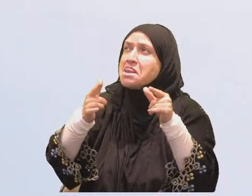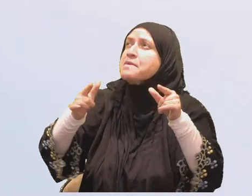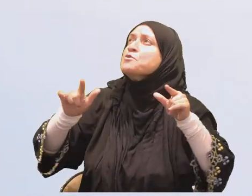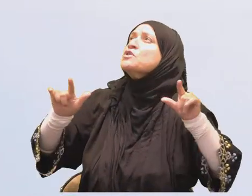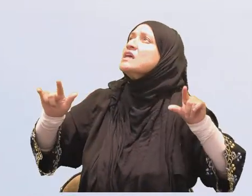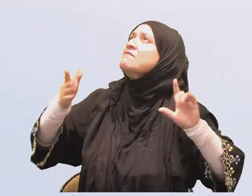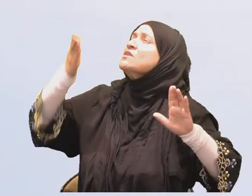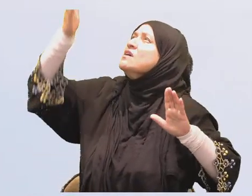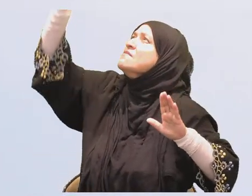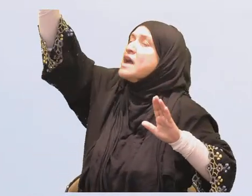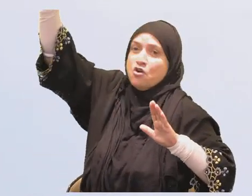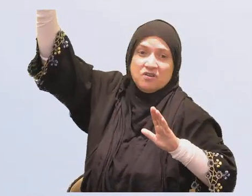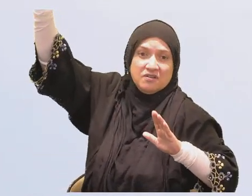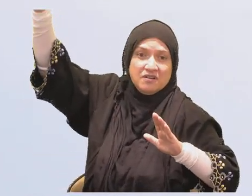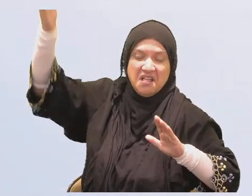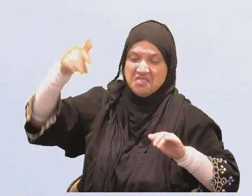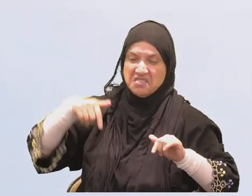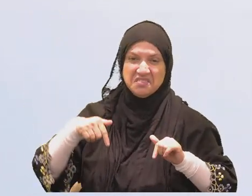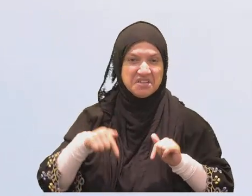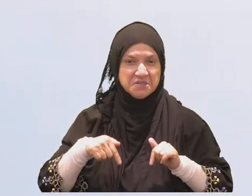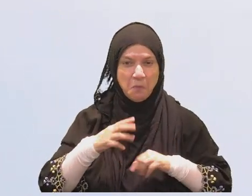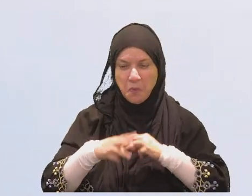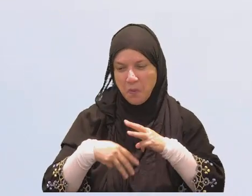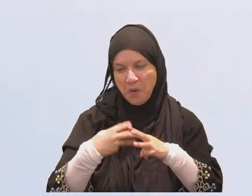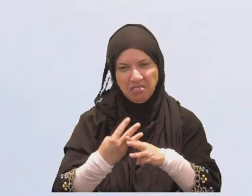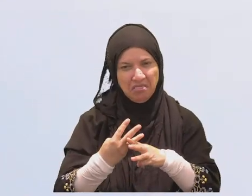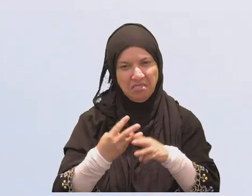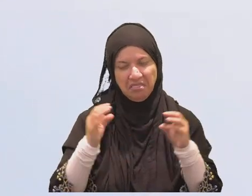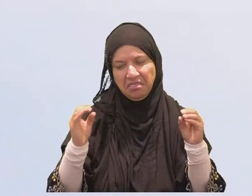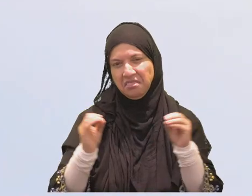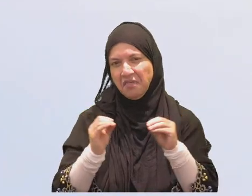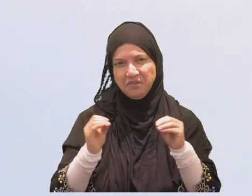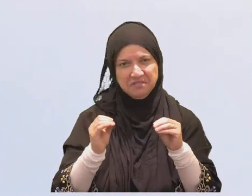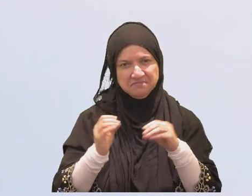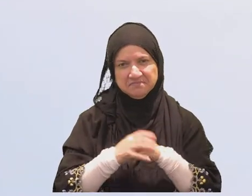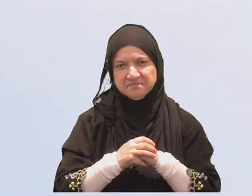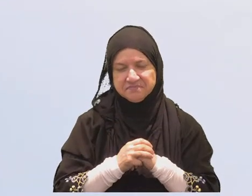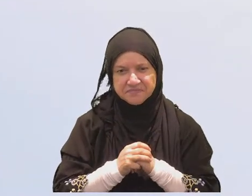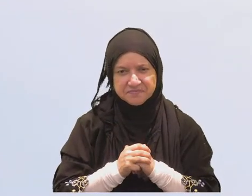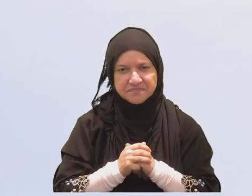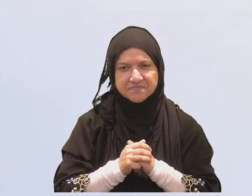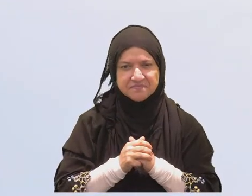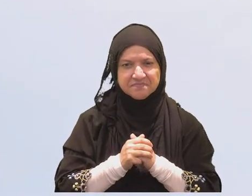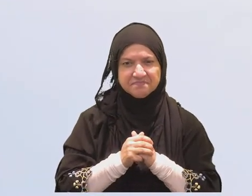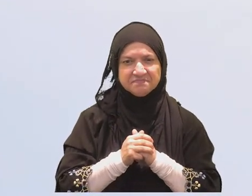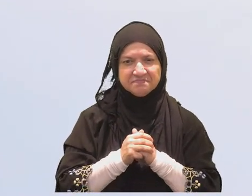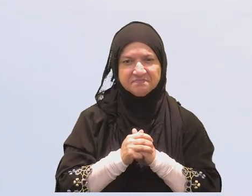Spiritual growth, which leads to true human liberation. Because this flesh